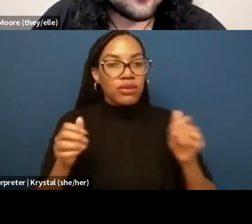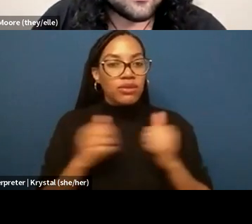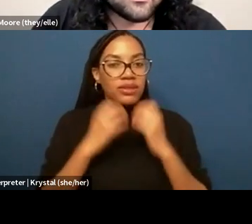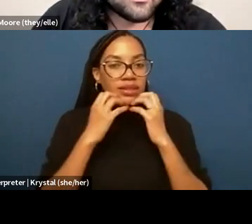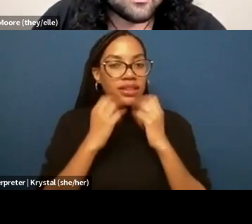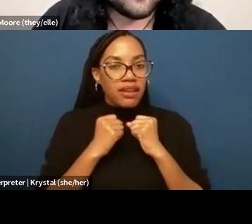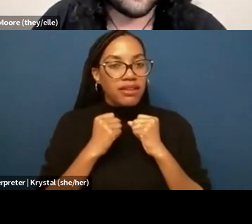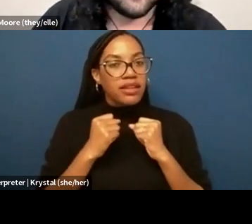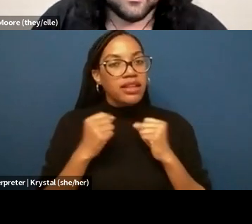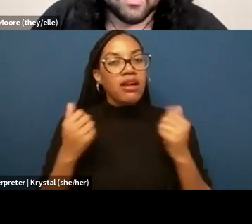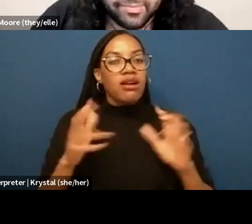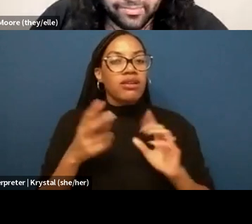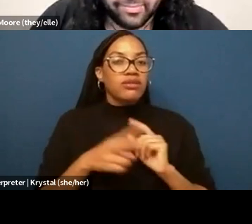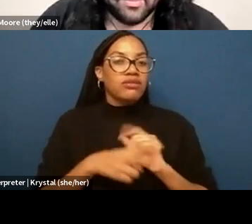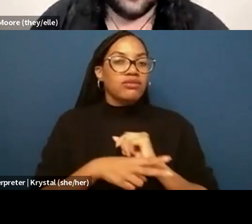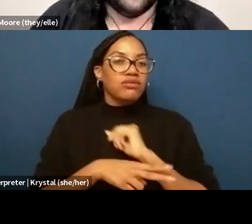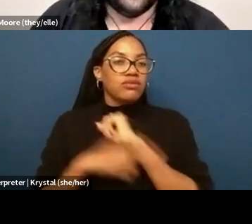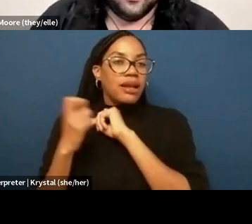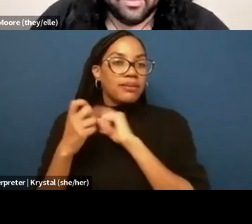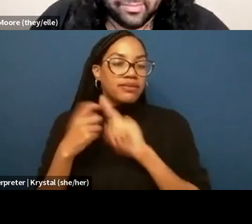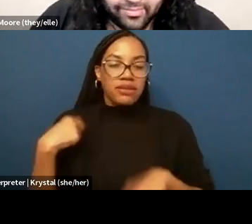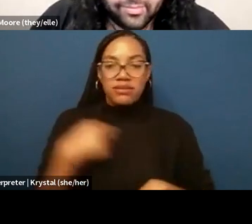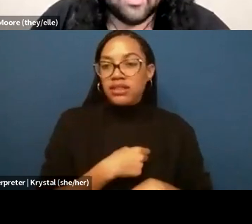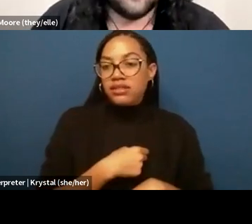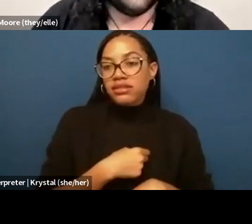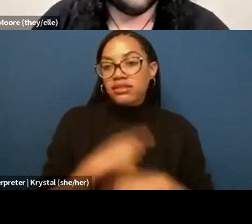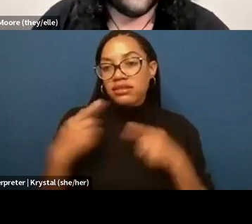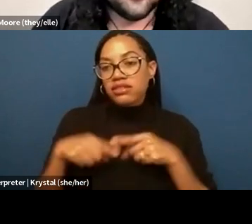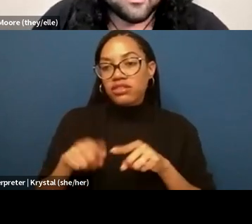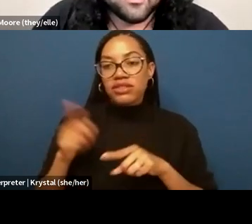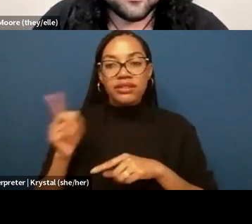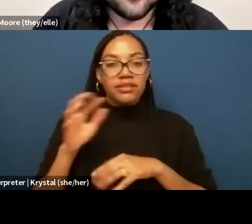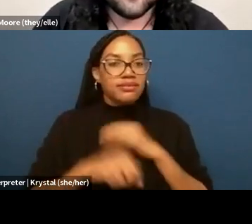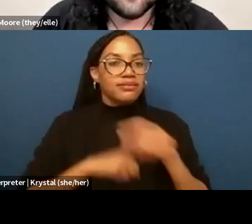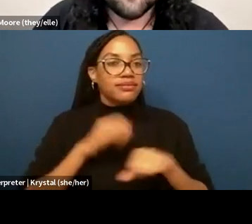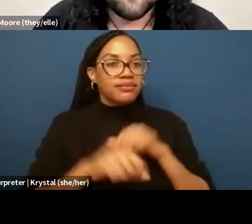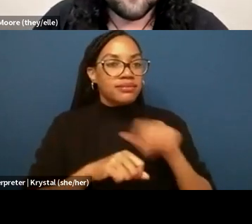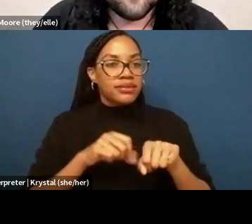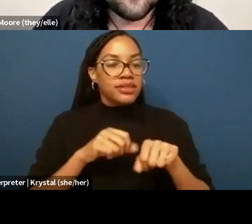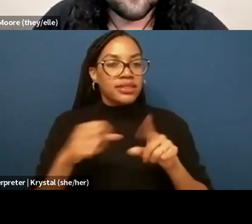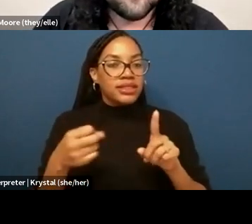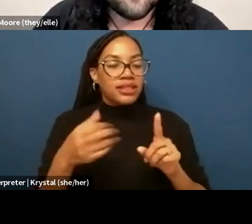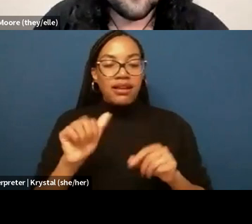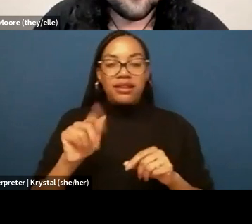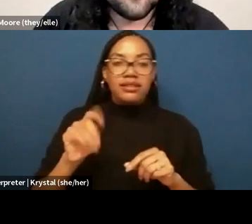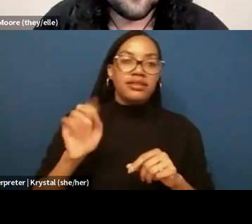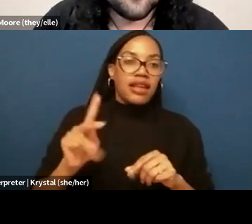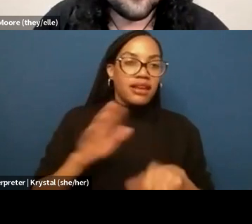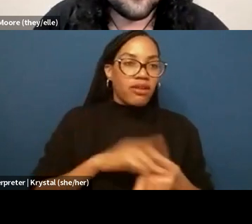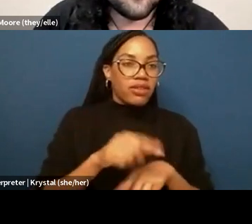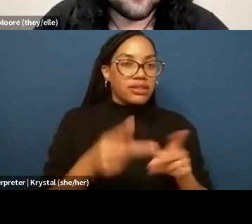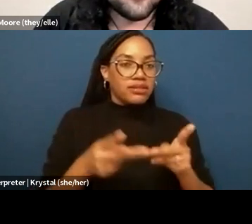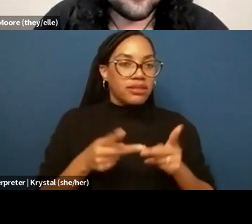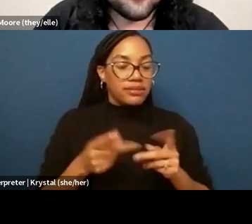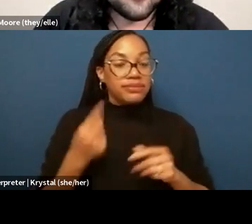some ways robbed from us in the attack on these spaces of sacred spaces. I mentioned the Black church as an